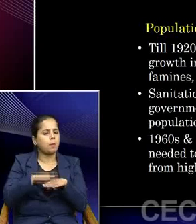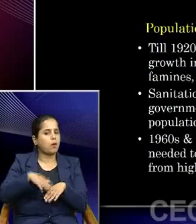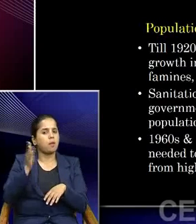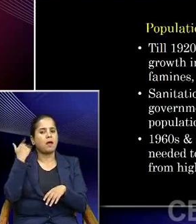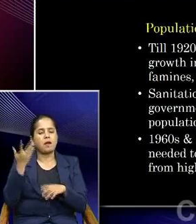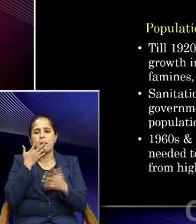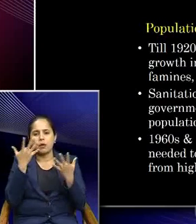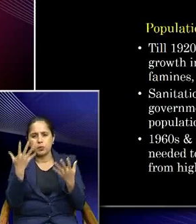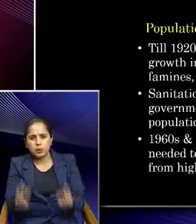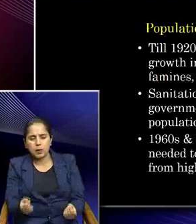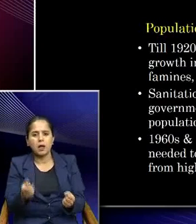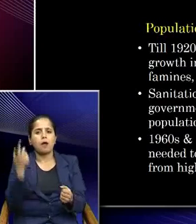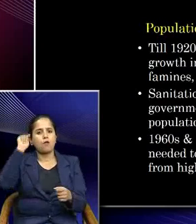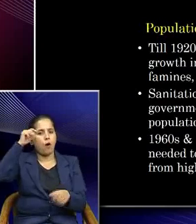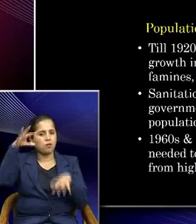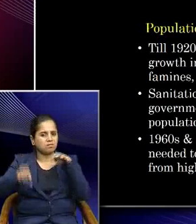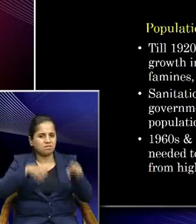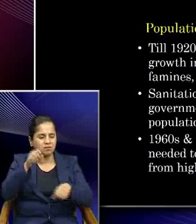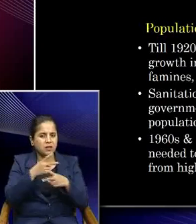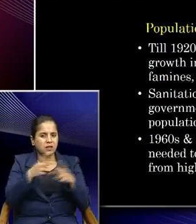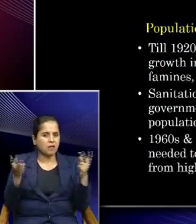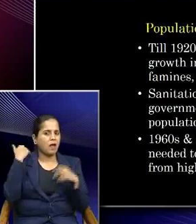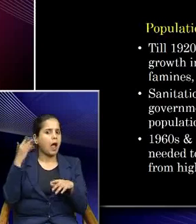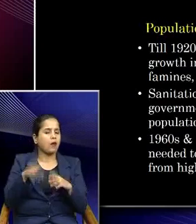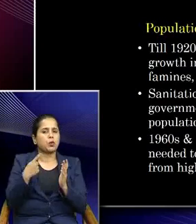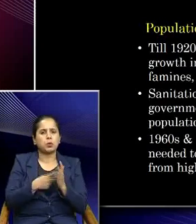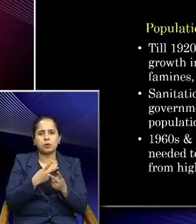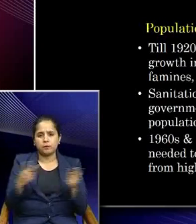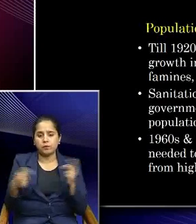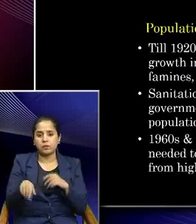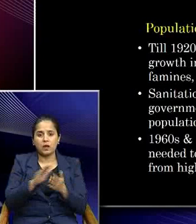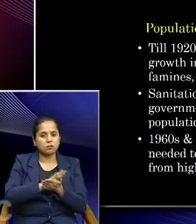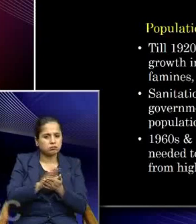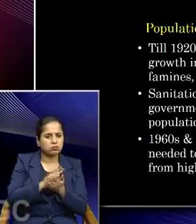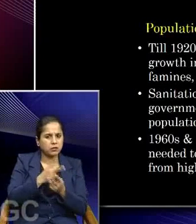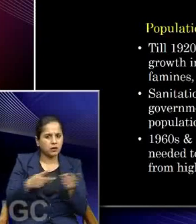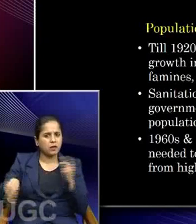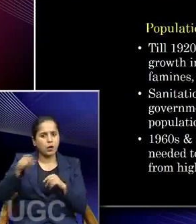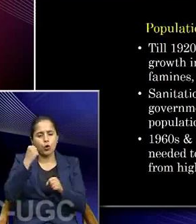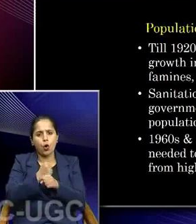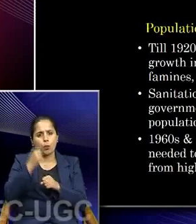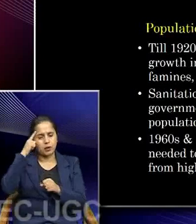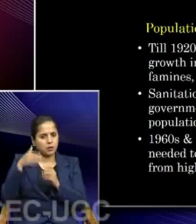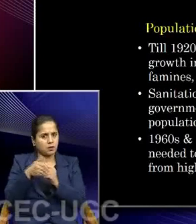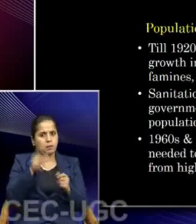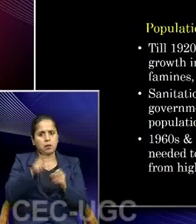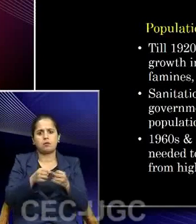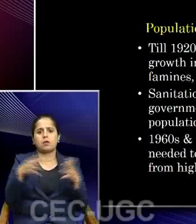and colonial rule. Sanitation measures were taken by the government led to increase in population